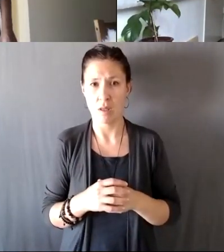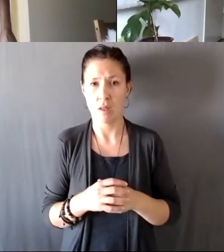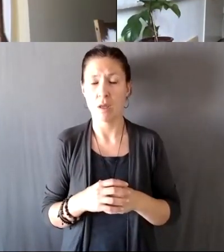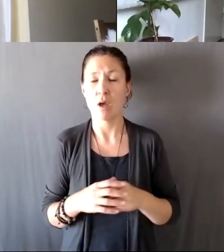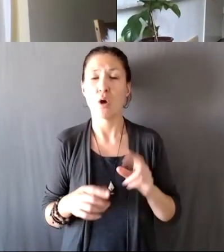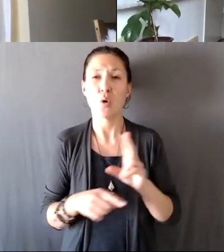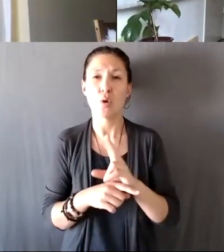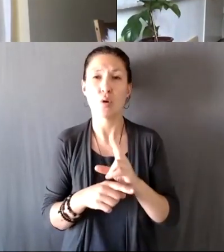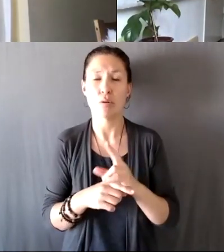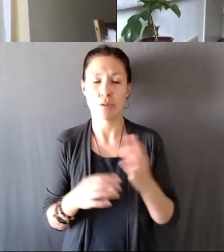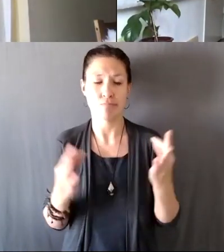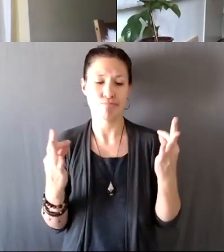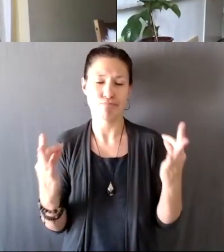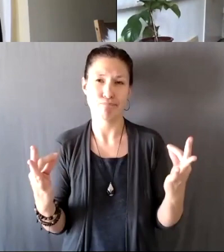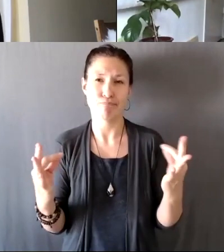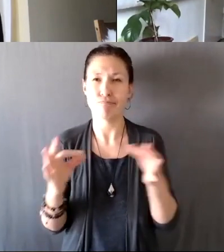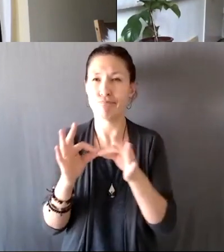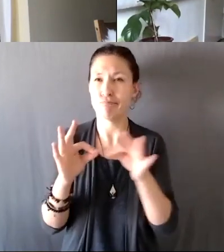mantra.